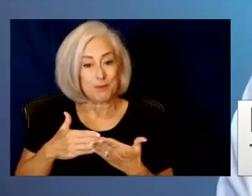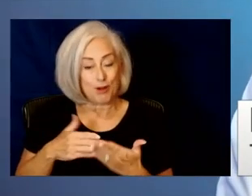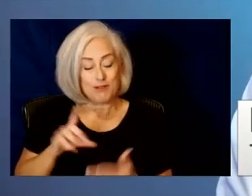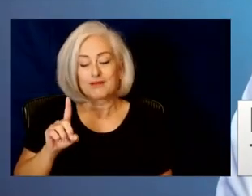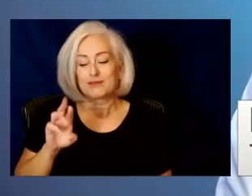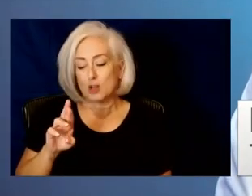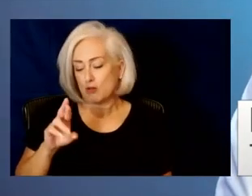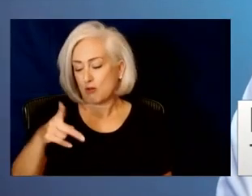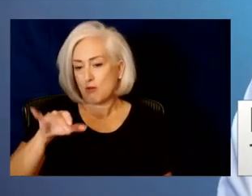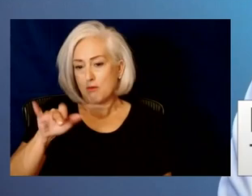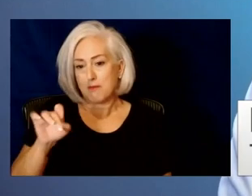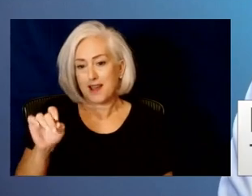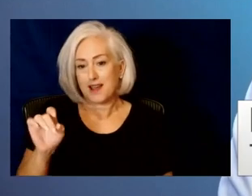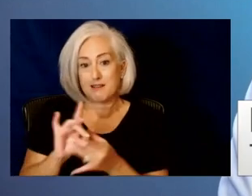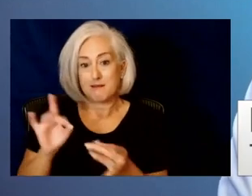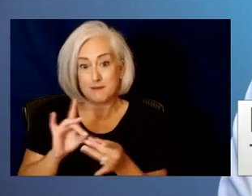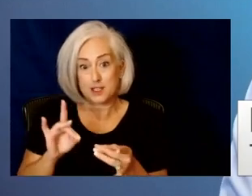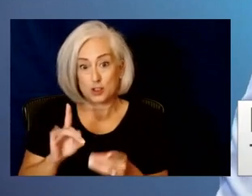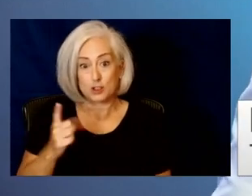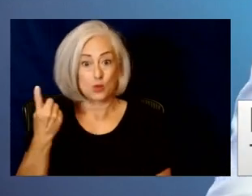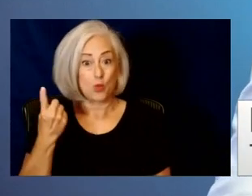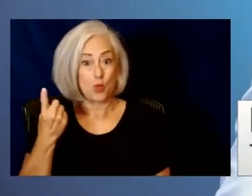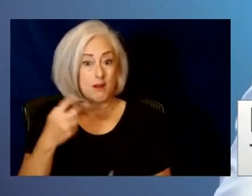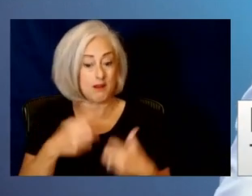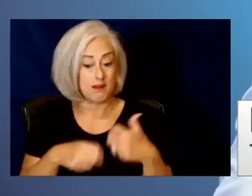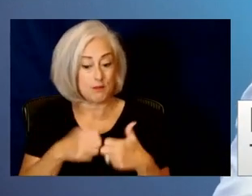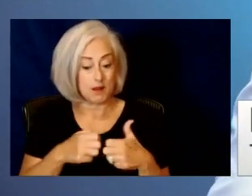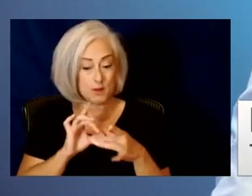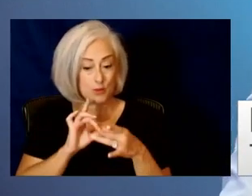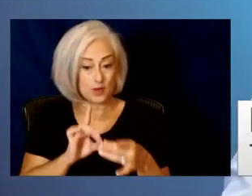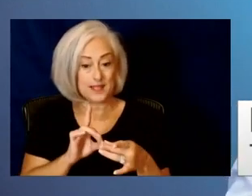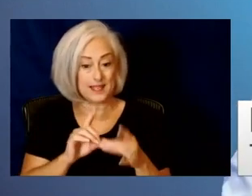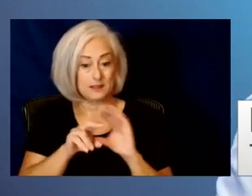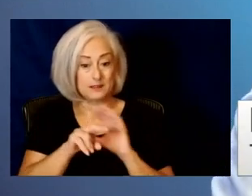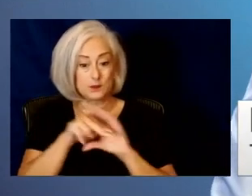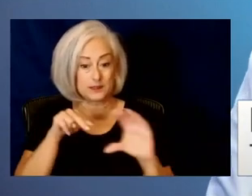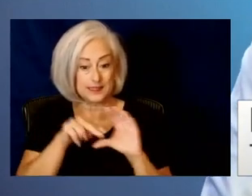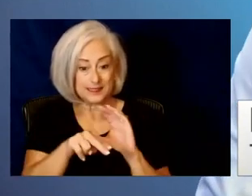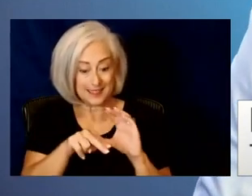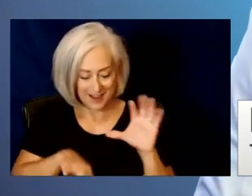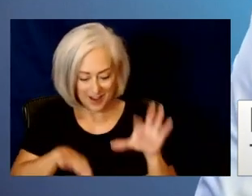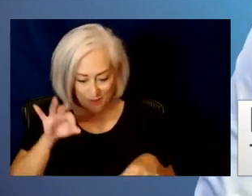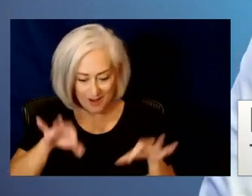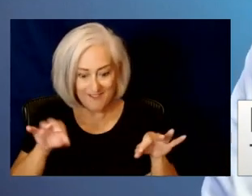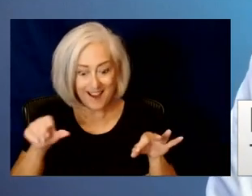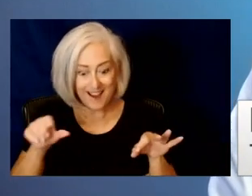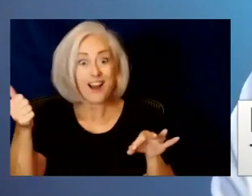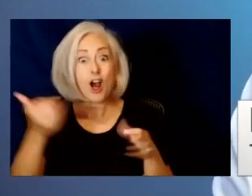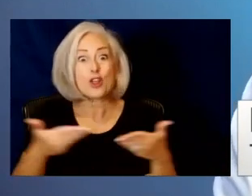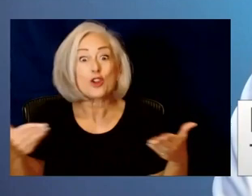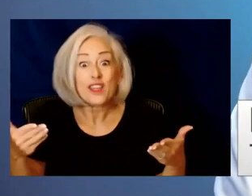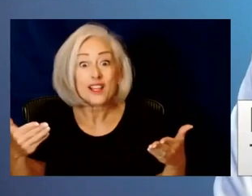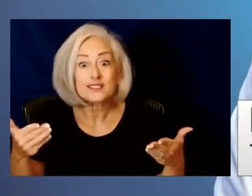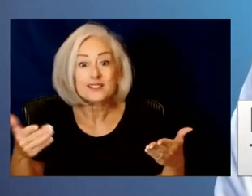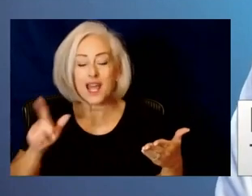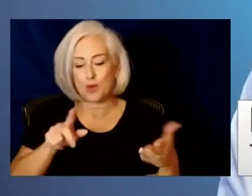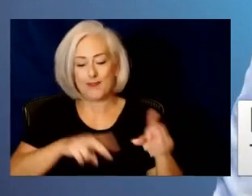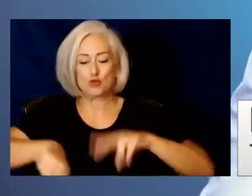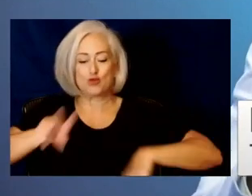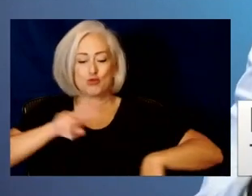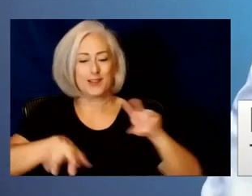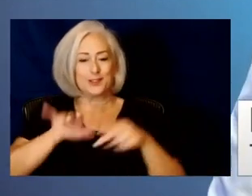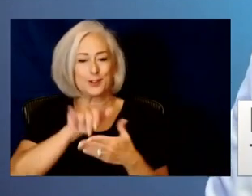one of the issues about CT screening is we find so many other things, and we have to kind of monitor those. And so that's one of the